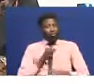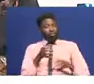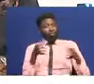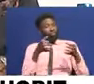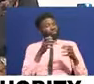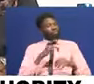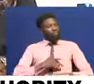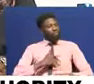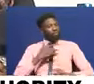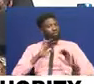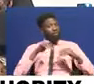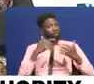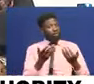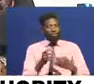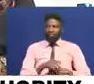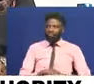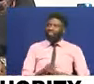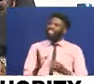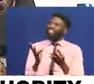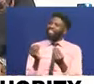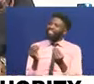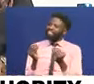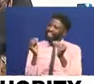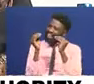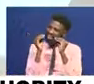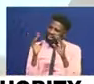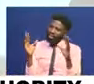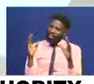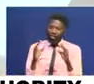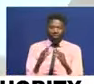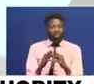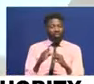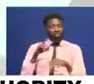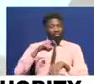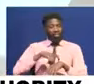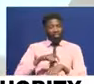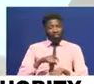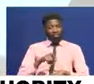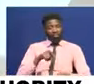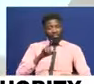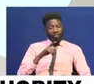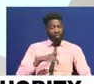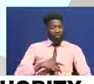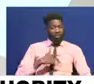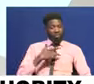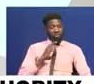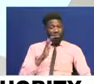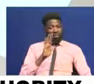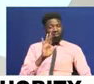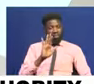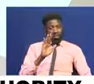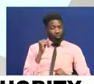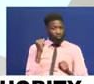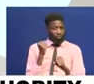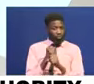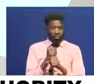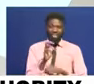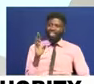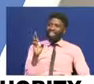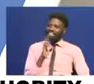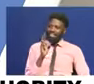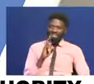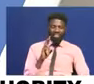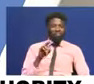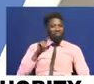dealing with that? It's not easy. You know, any time that you feel your job is in jeopardy or at risk, it causes anxiety. And that is